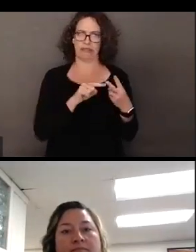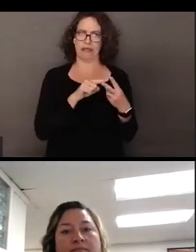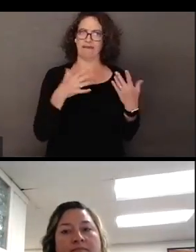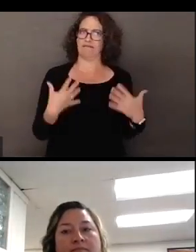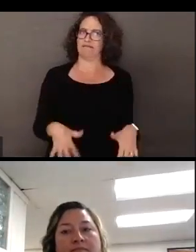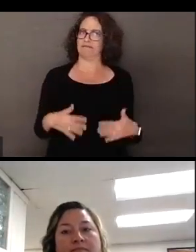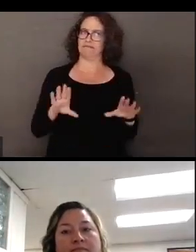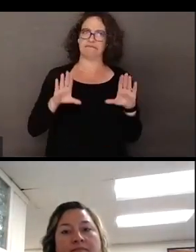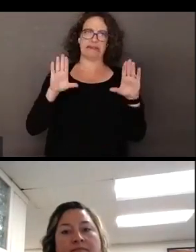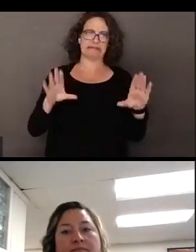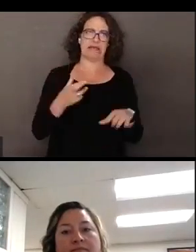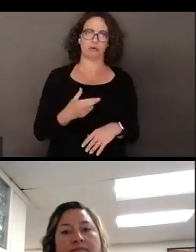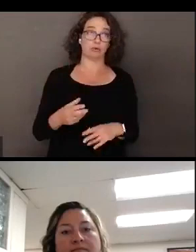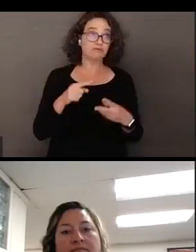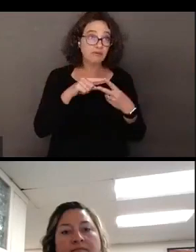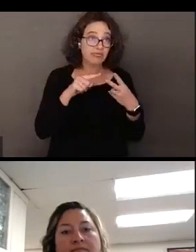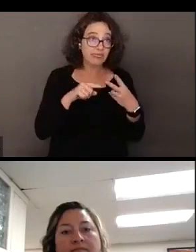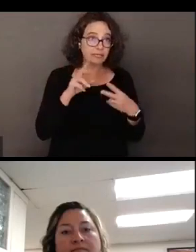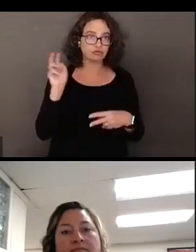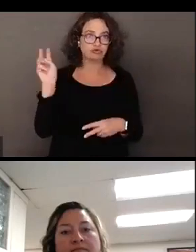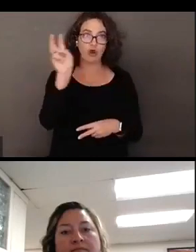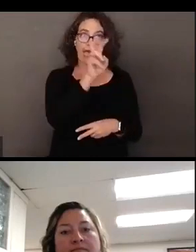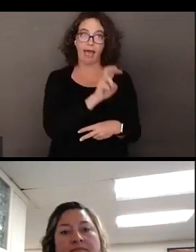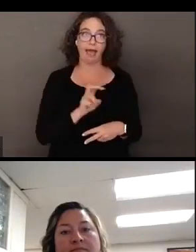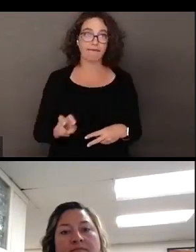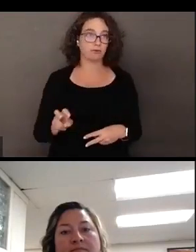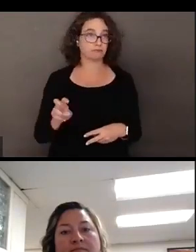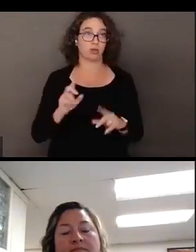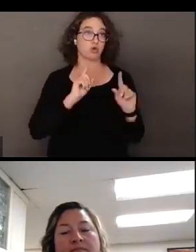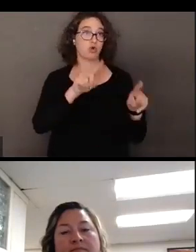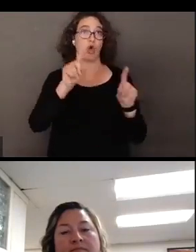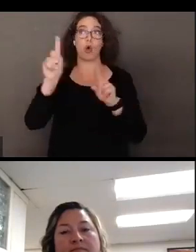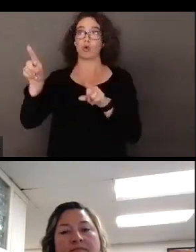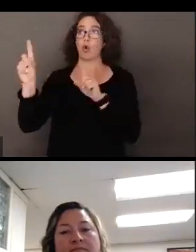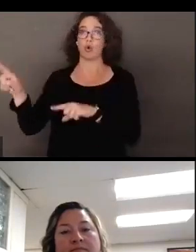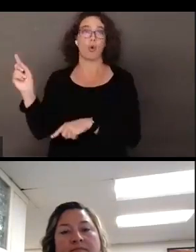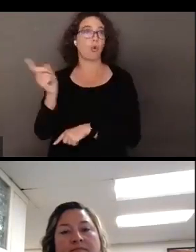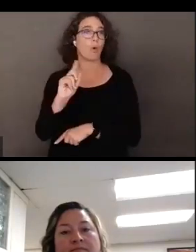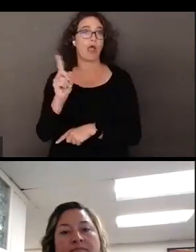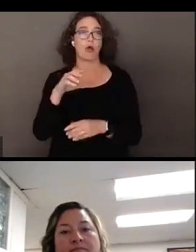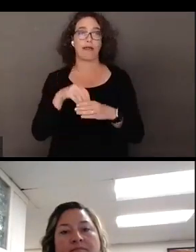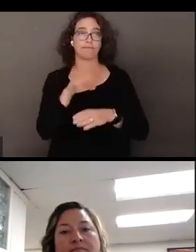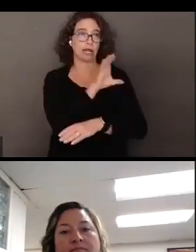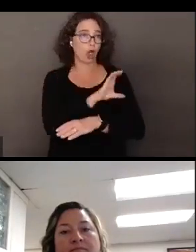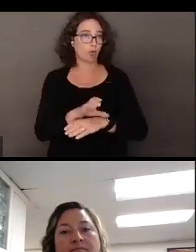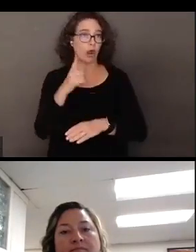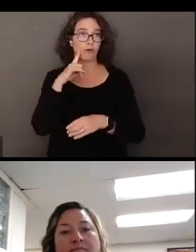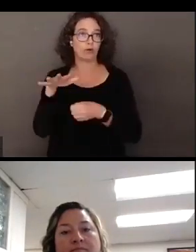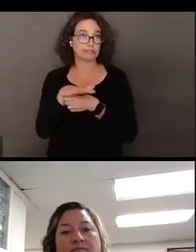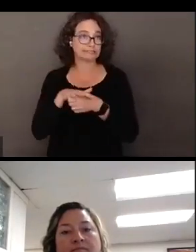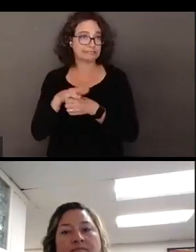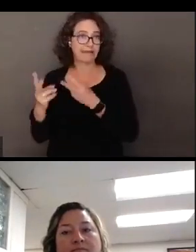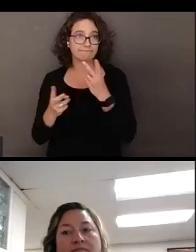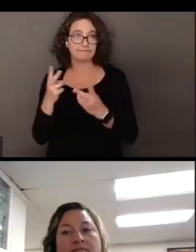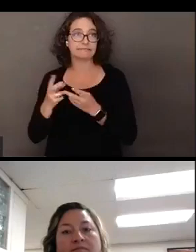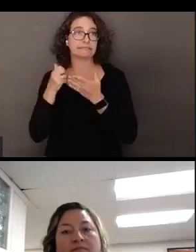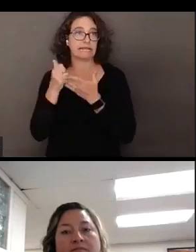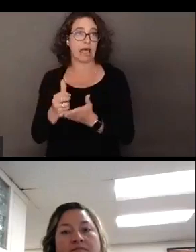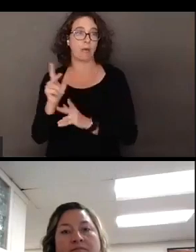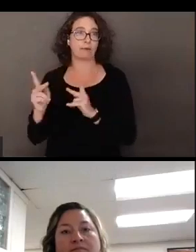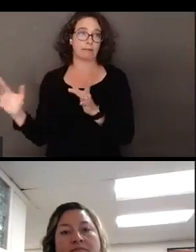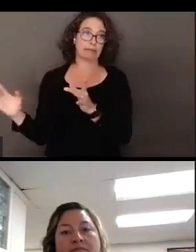area. And they travel all over the state. They'll go wherever in Colorado to do site visits and get people linked up to that as they need